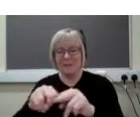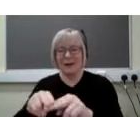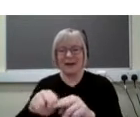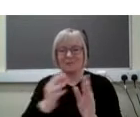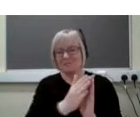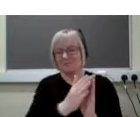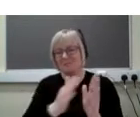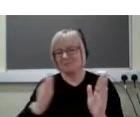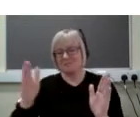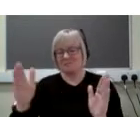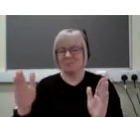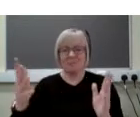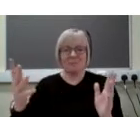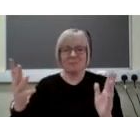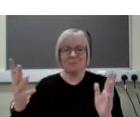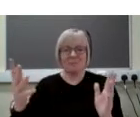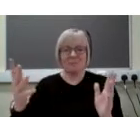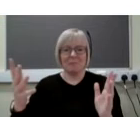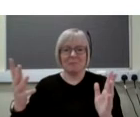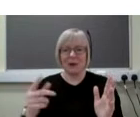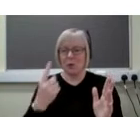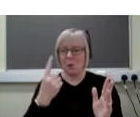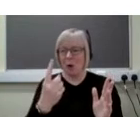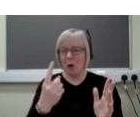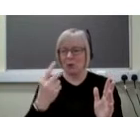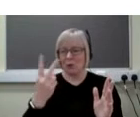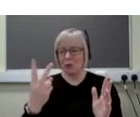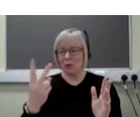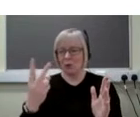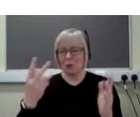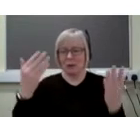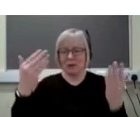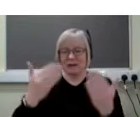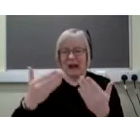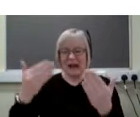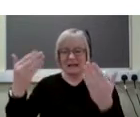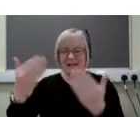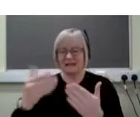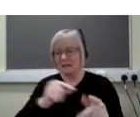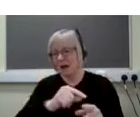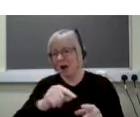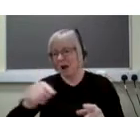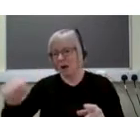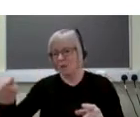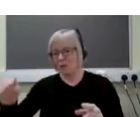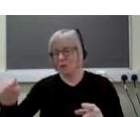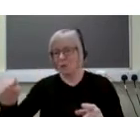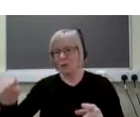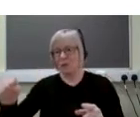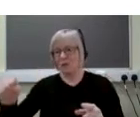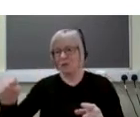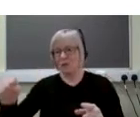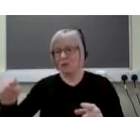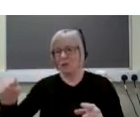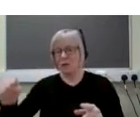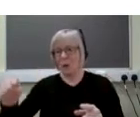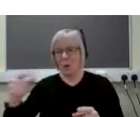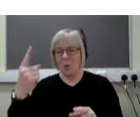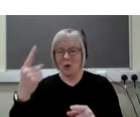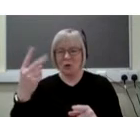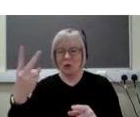from 1 or 2 nights up to sort of one or 2 nights a month,